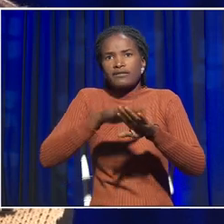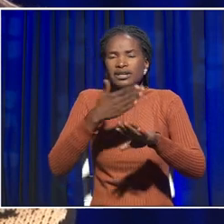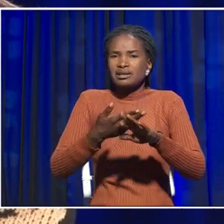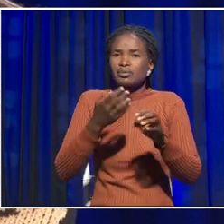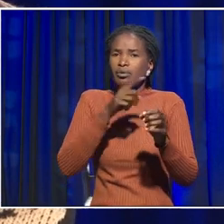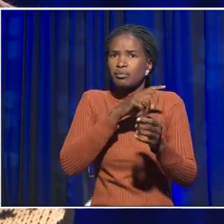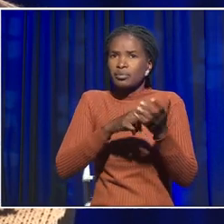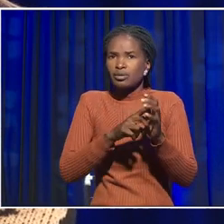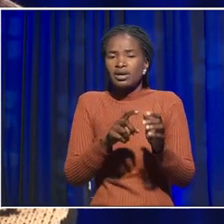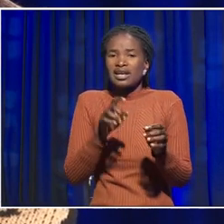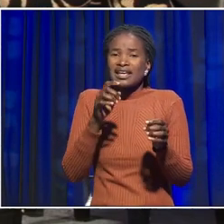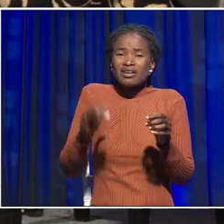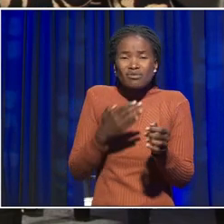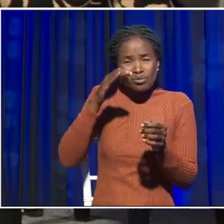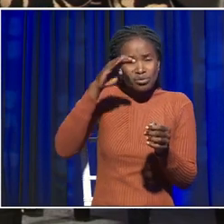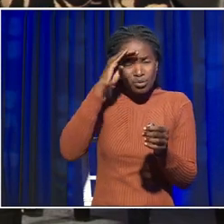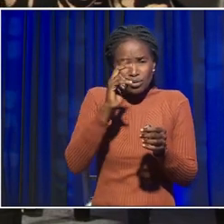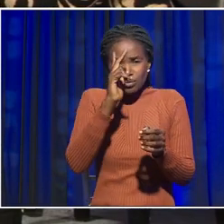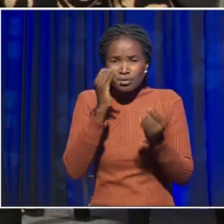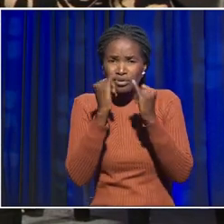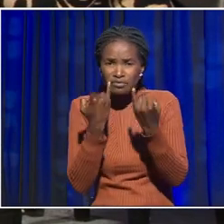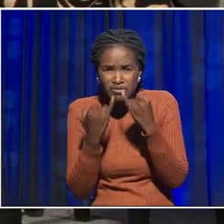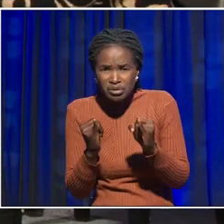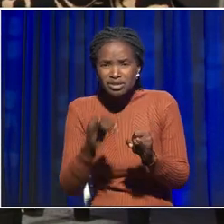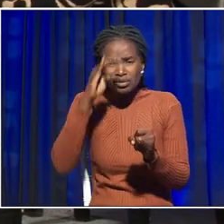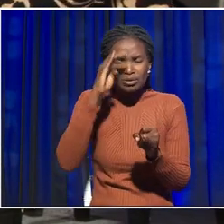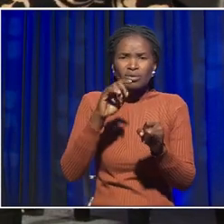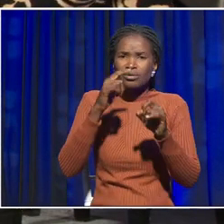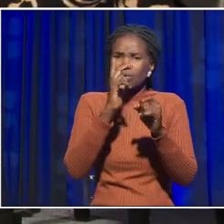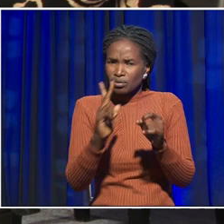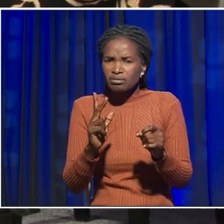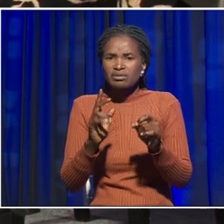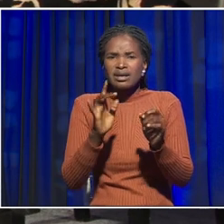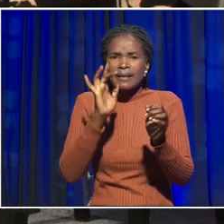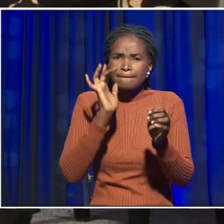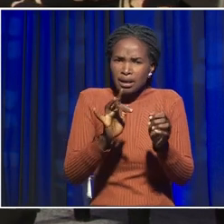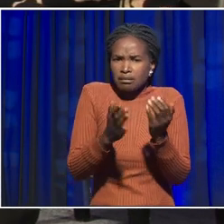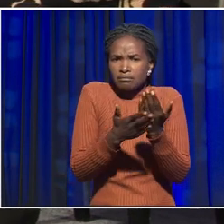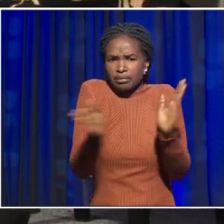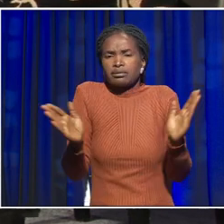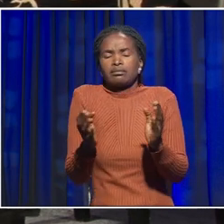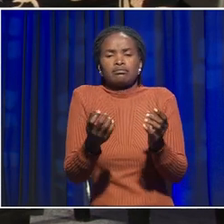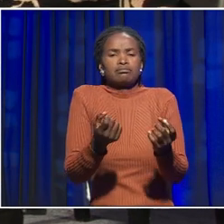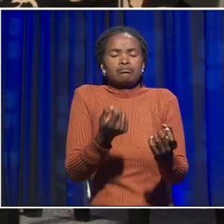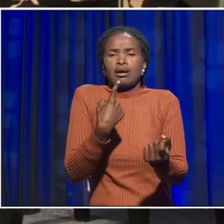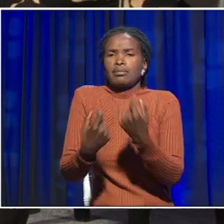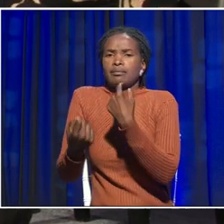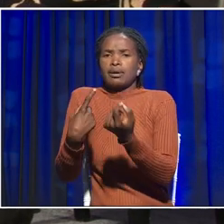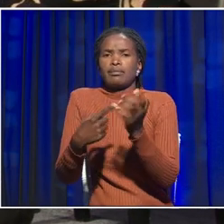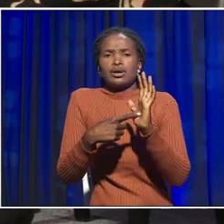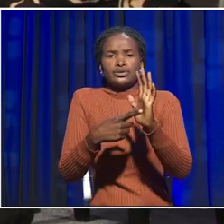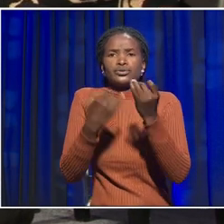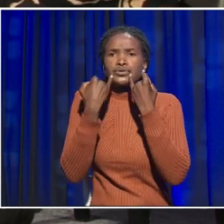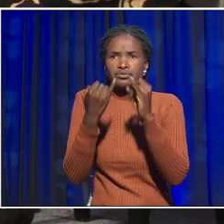quick, clickable things that in a click you can have things as consumer or as a customer. Mm-hmm. So I refer to